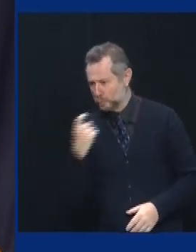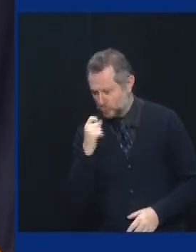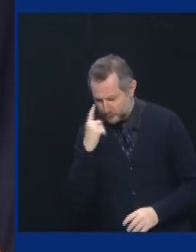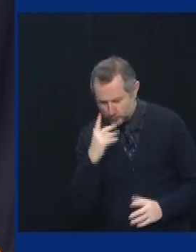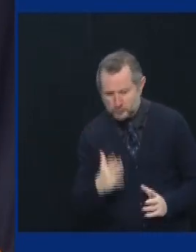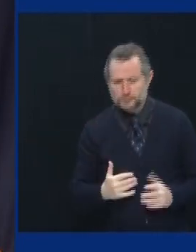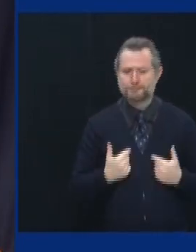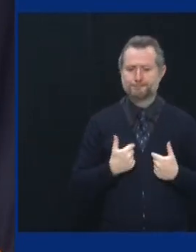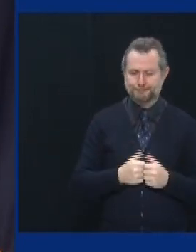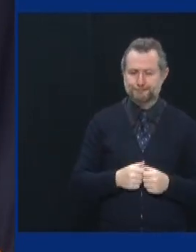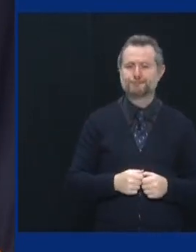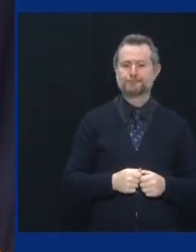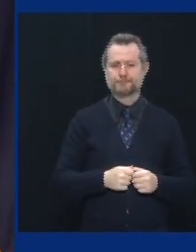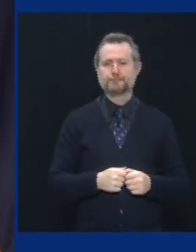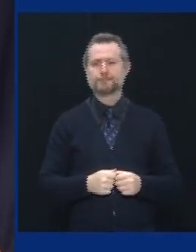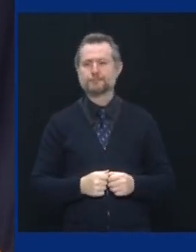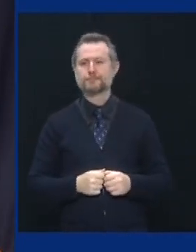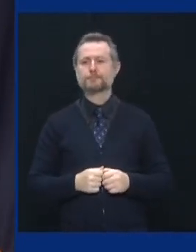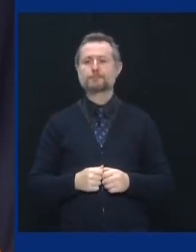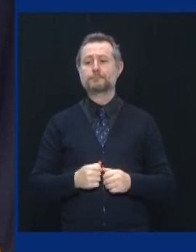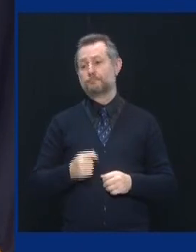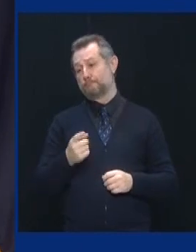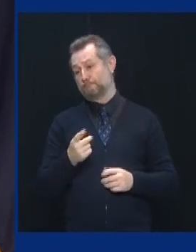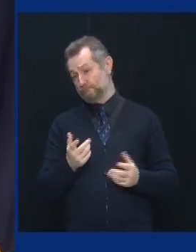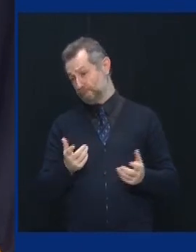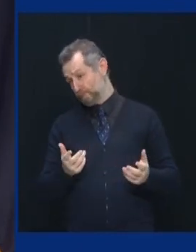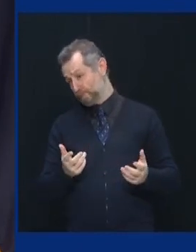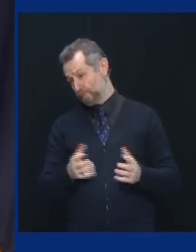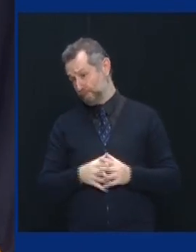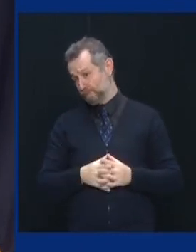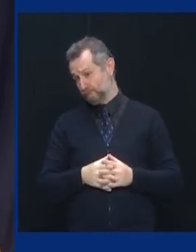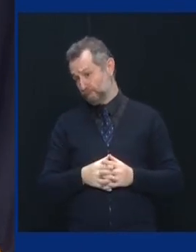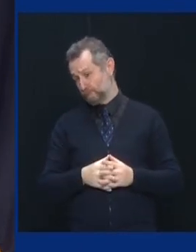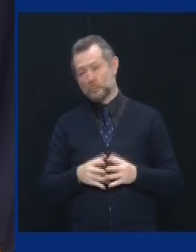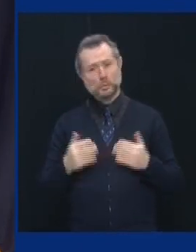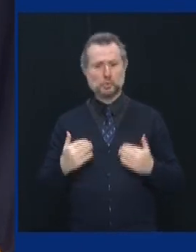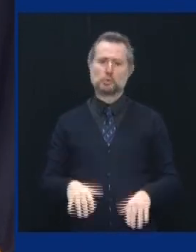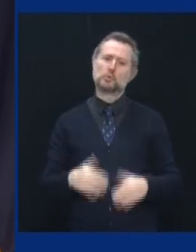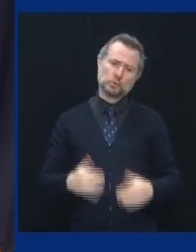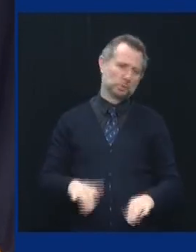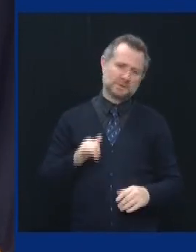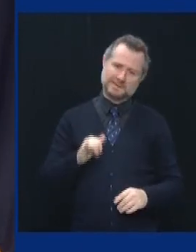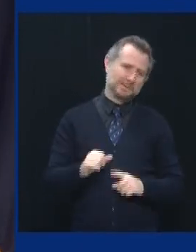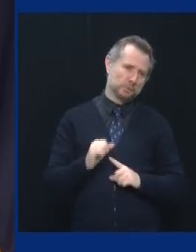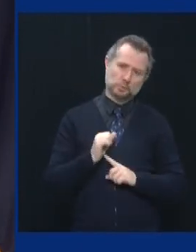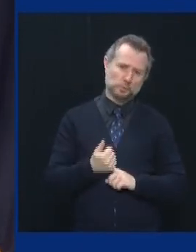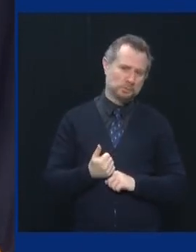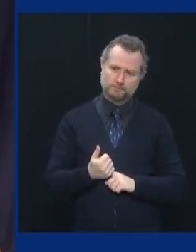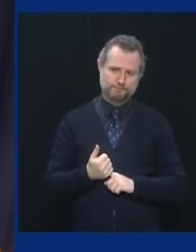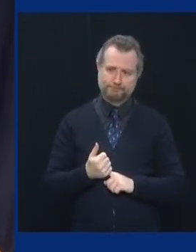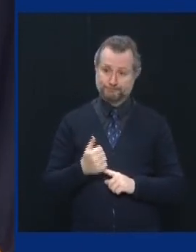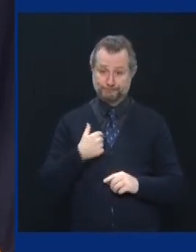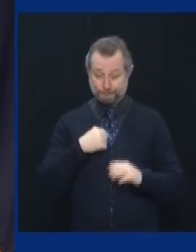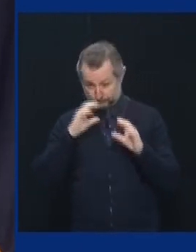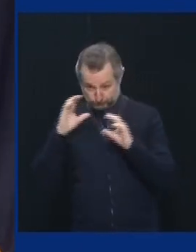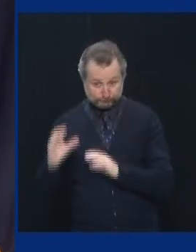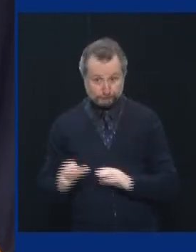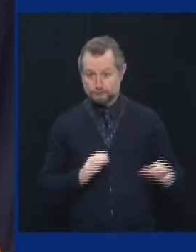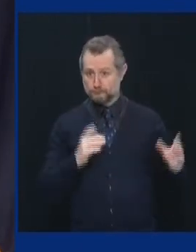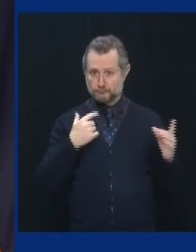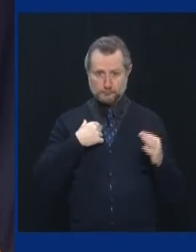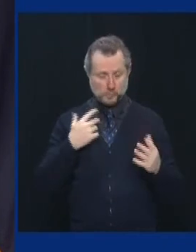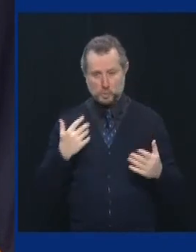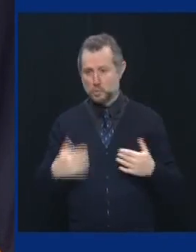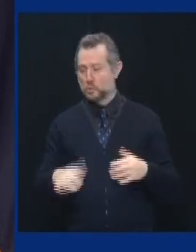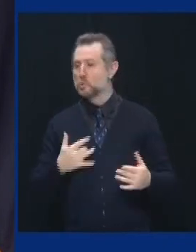And again, Juliet, when you talk about possible nightmares, this is like one of the big possible nightmares, right? Because we've been